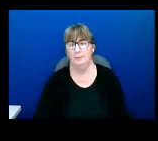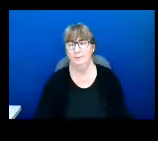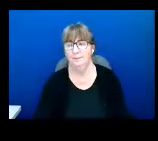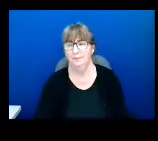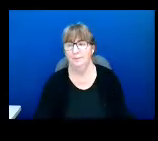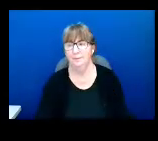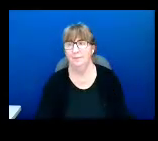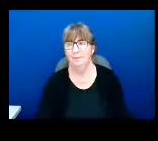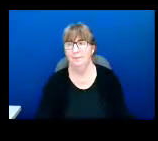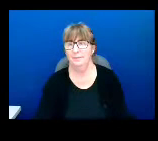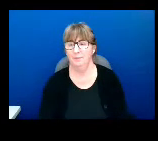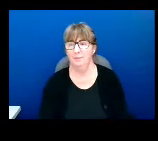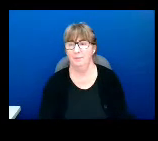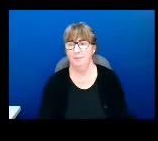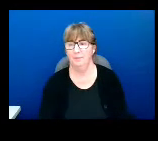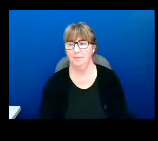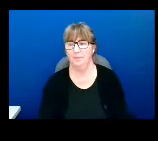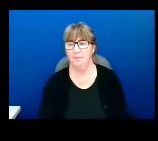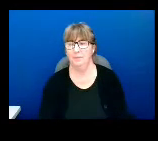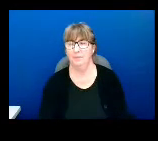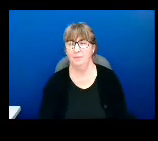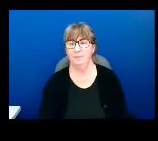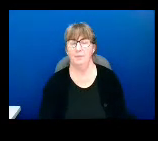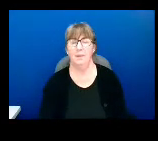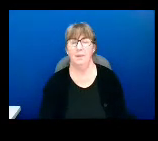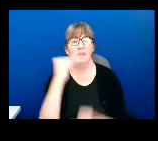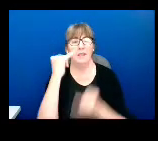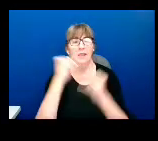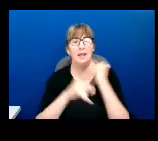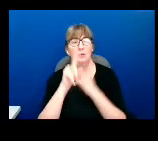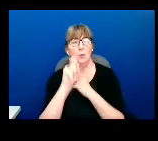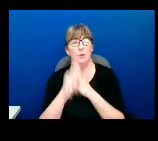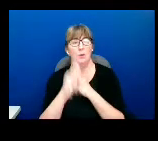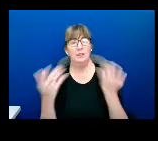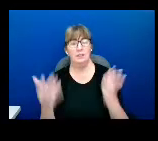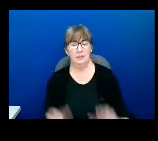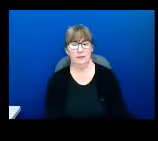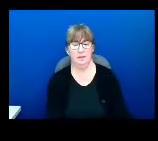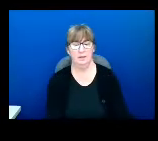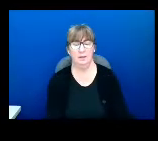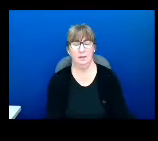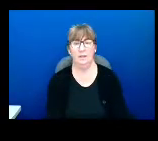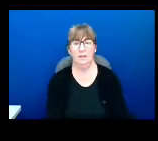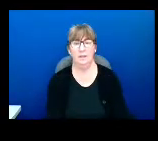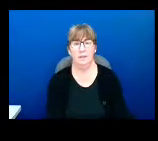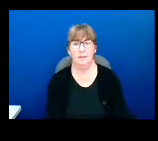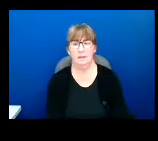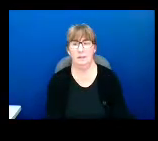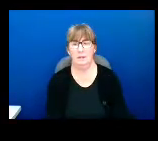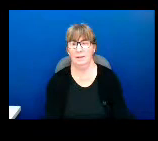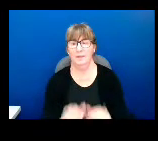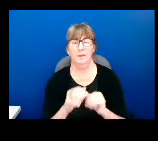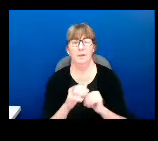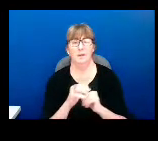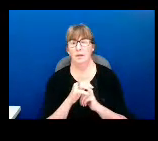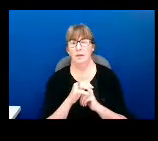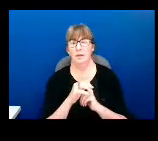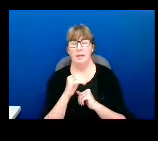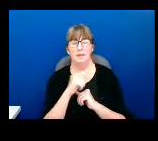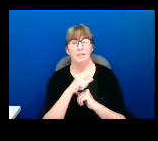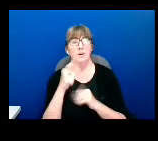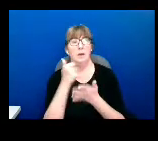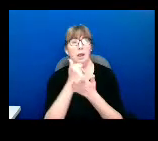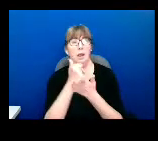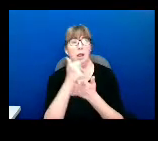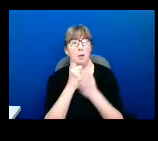And then the final of the questions that are on here are, is there help setting up work exploration programs? Well, here in West Virginia,